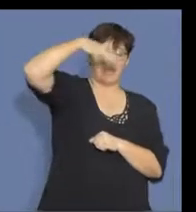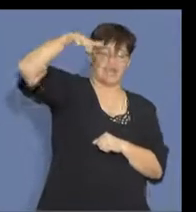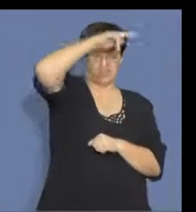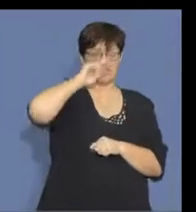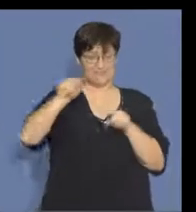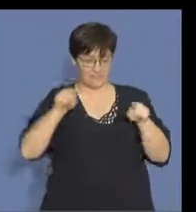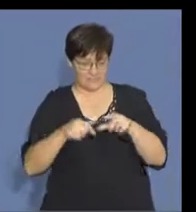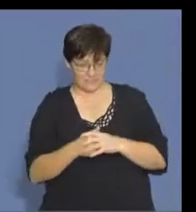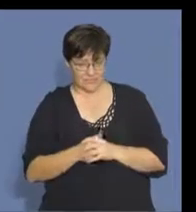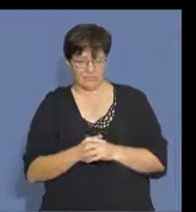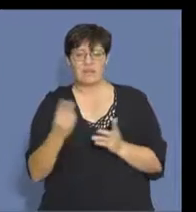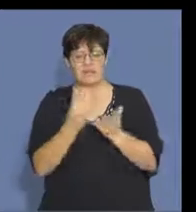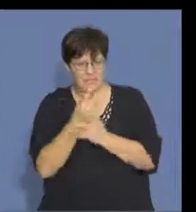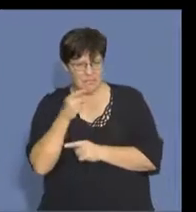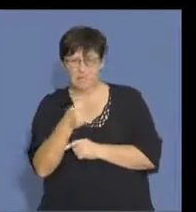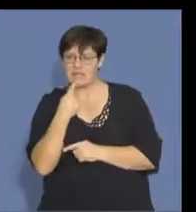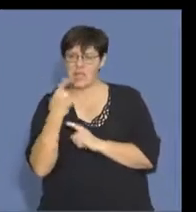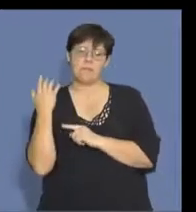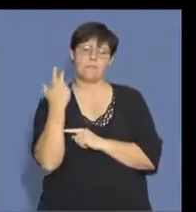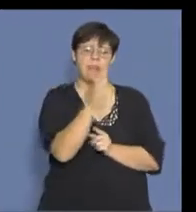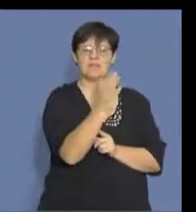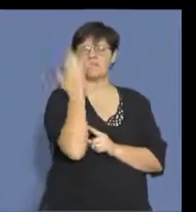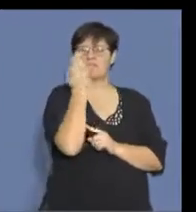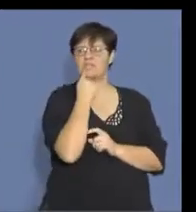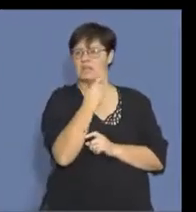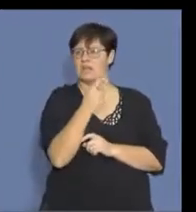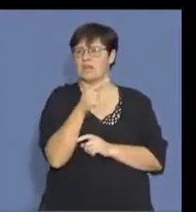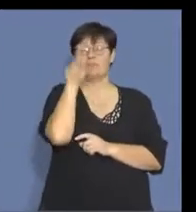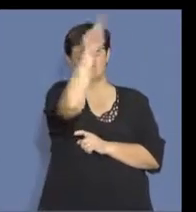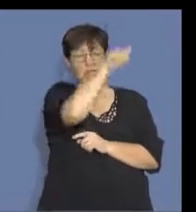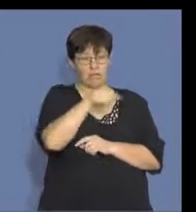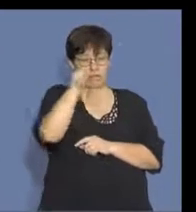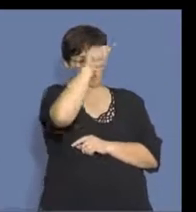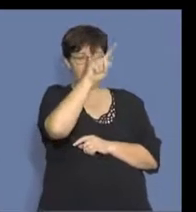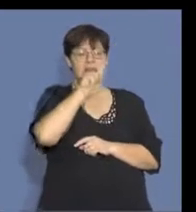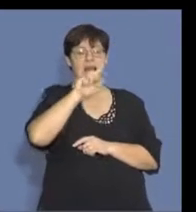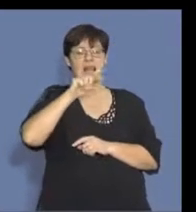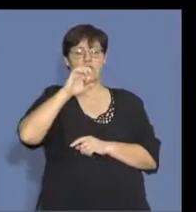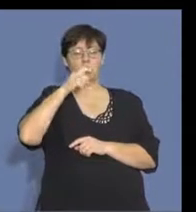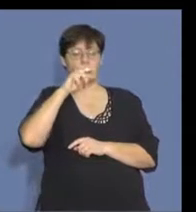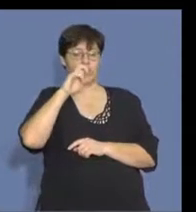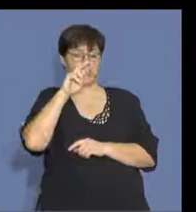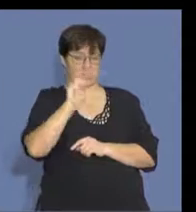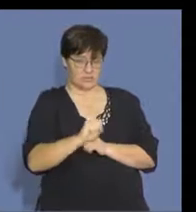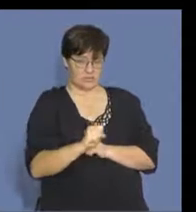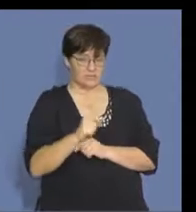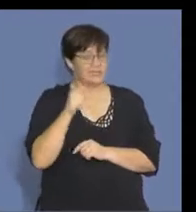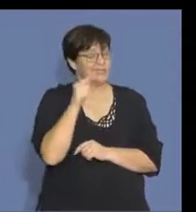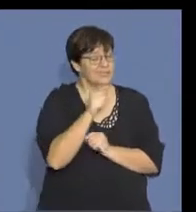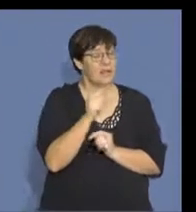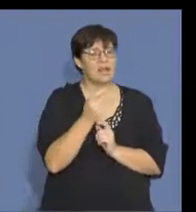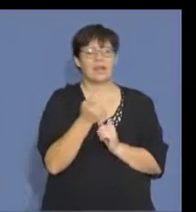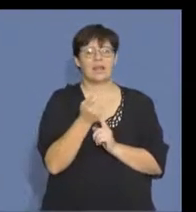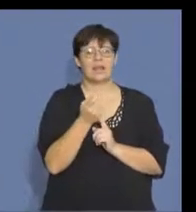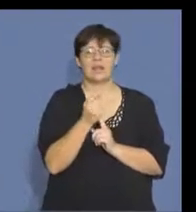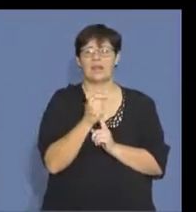nitrogen fixation, again we mentioned these plants earlier on. Here we're looking at your leguminous plants. These are plants, as I mentioned,